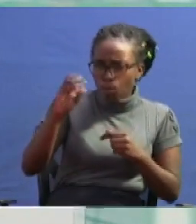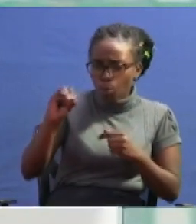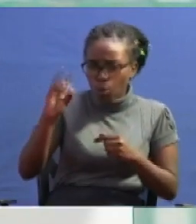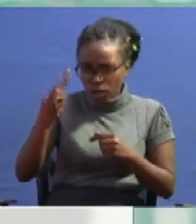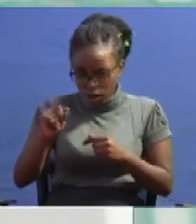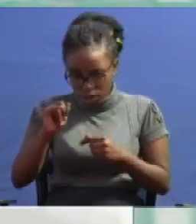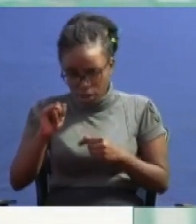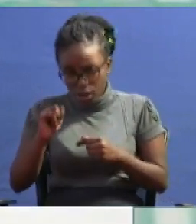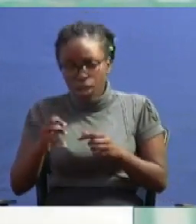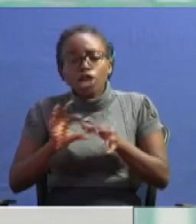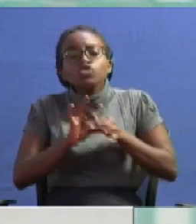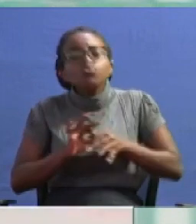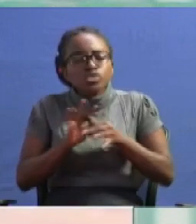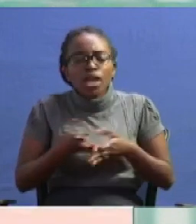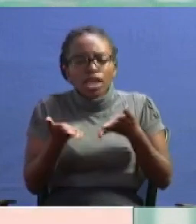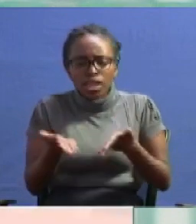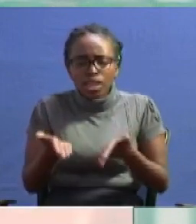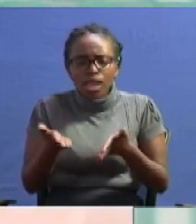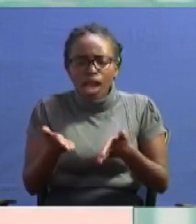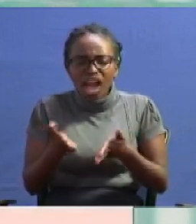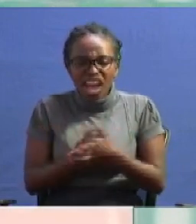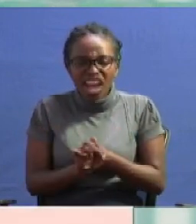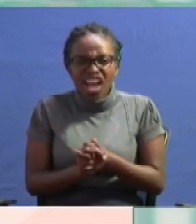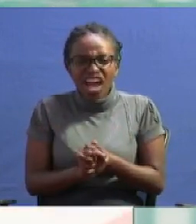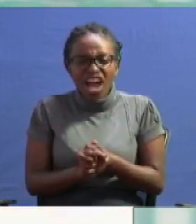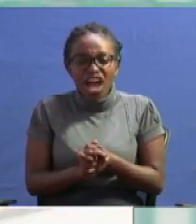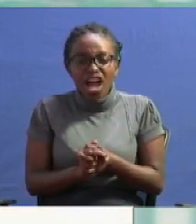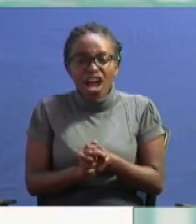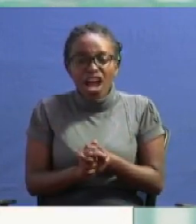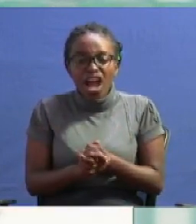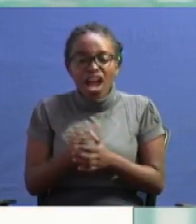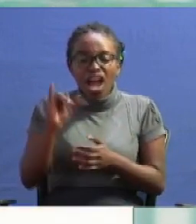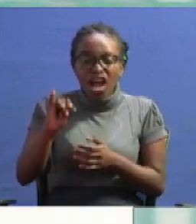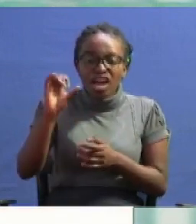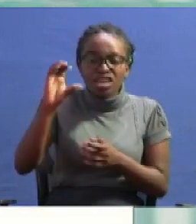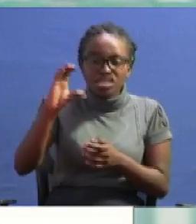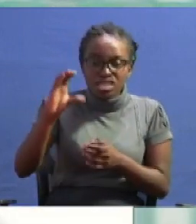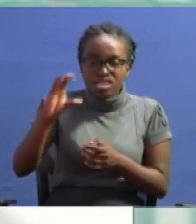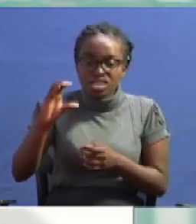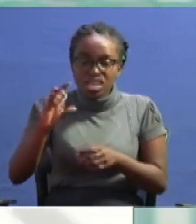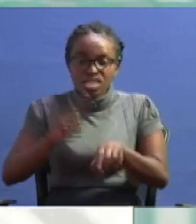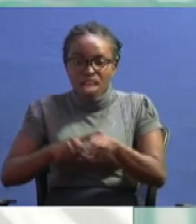because they perceived to have a common enemy in the ICC. And that is why they united behind another